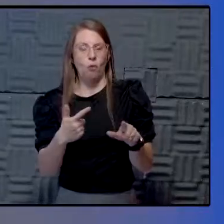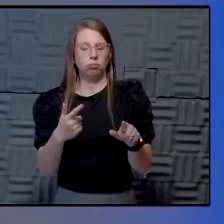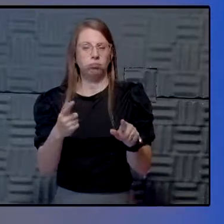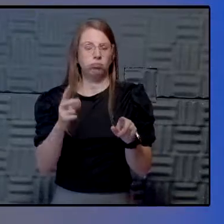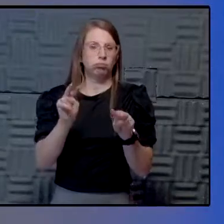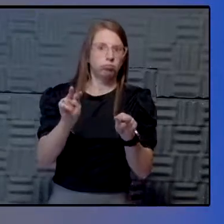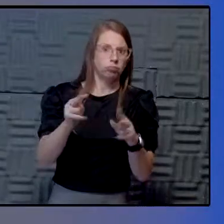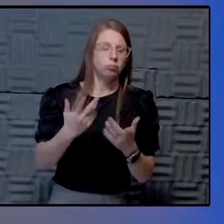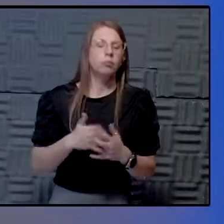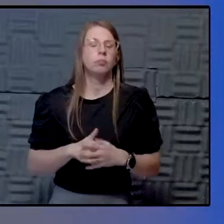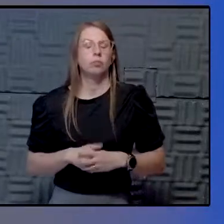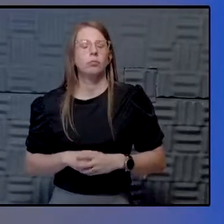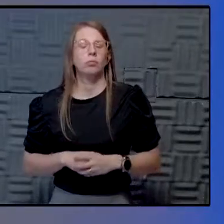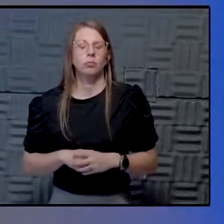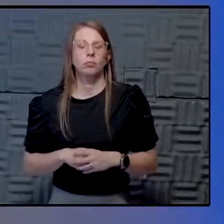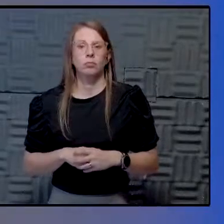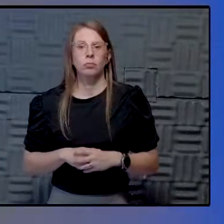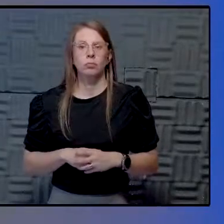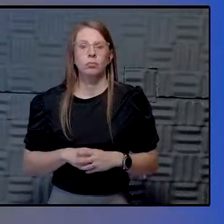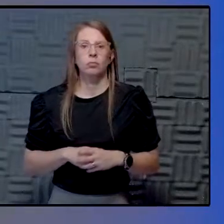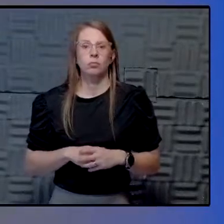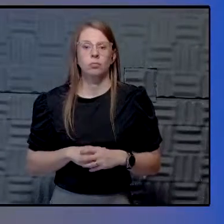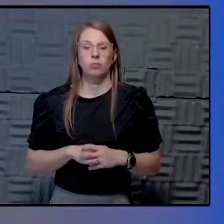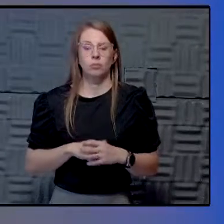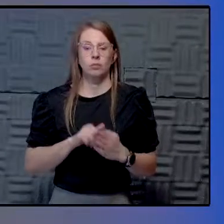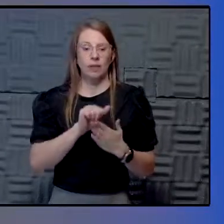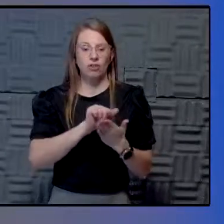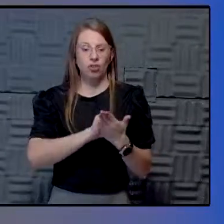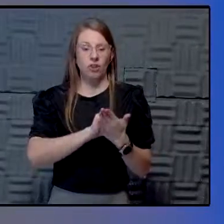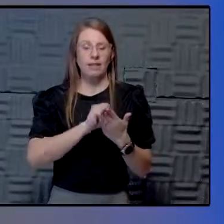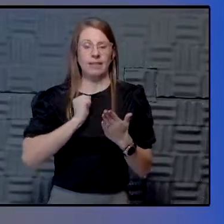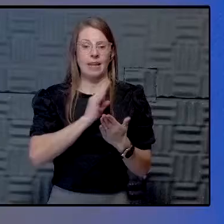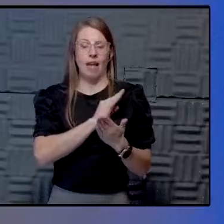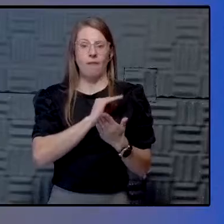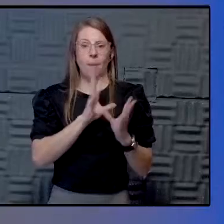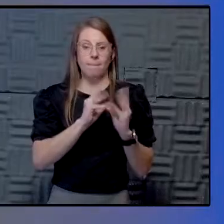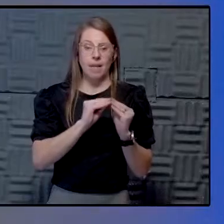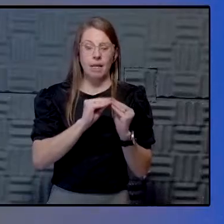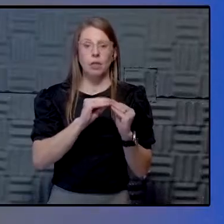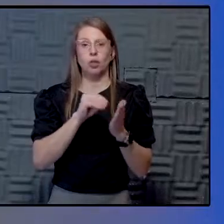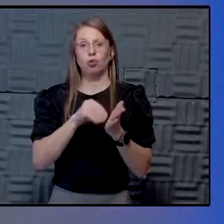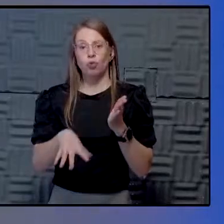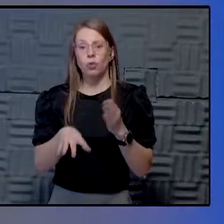an abundant way. We put this on our agendas at staff meetings, at our resident and student